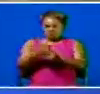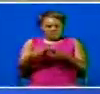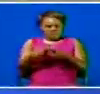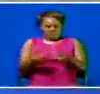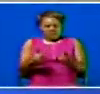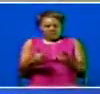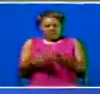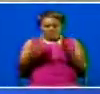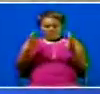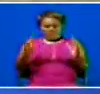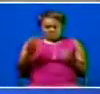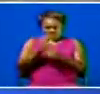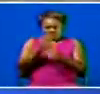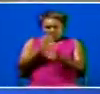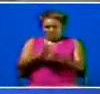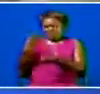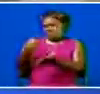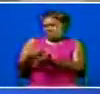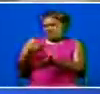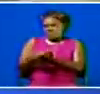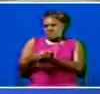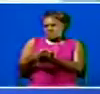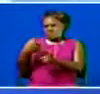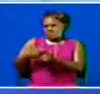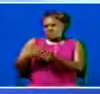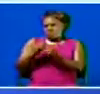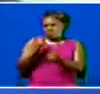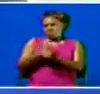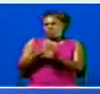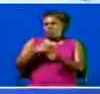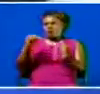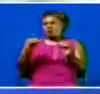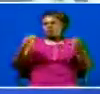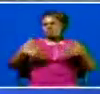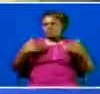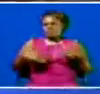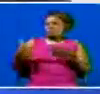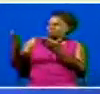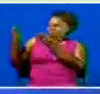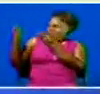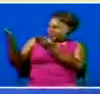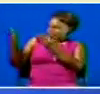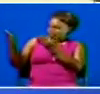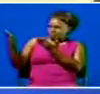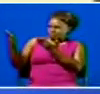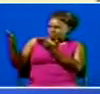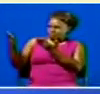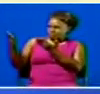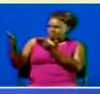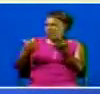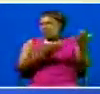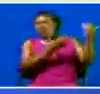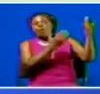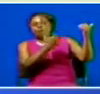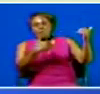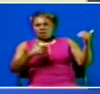the huge sums of money required from unemployed people, some, like Gideon Koech, remain